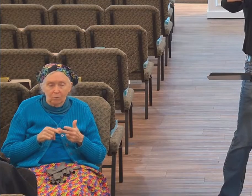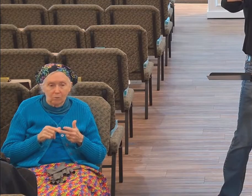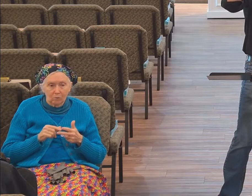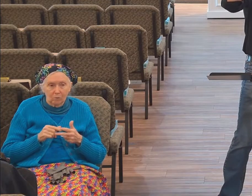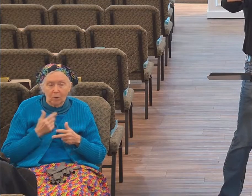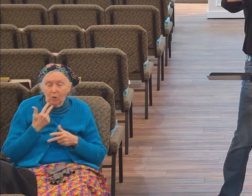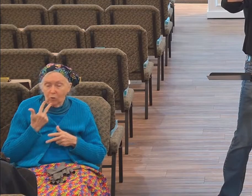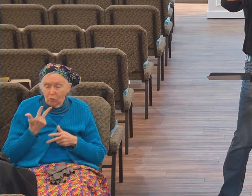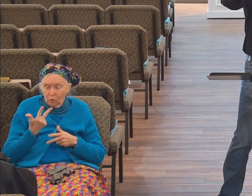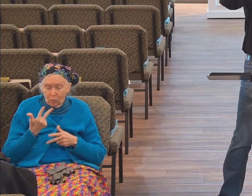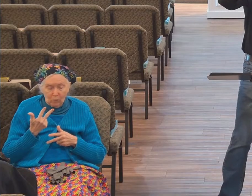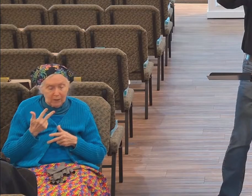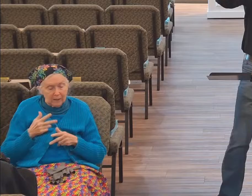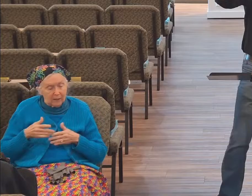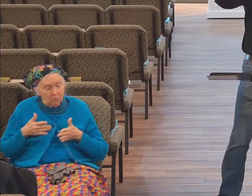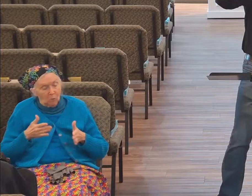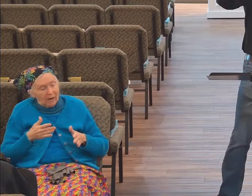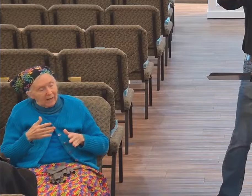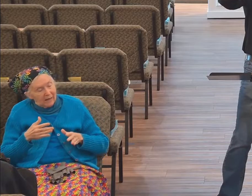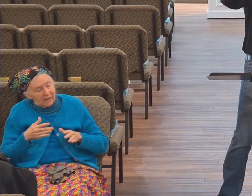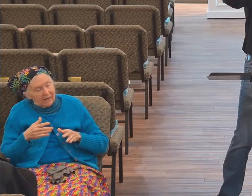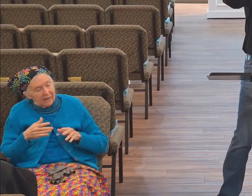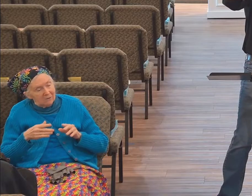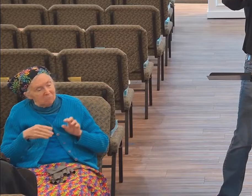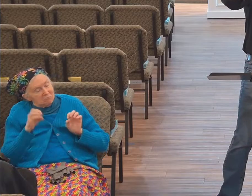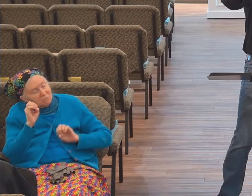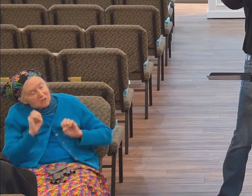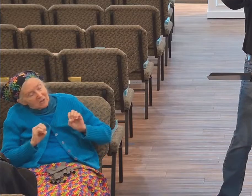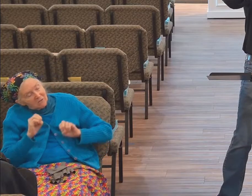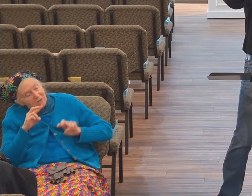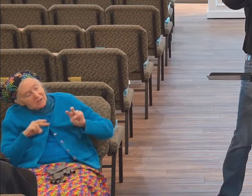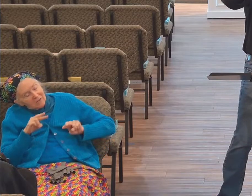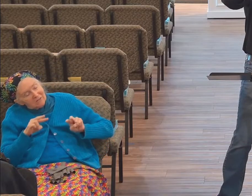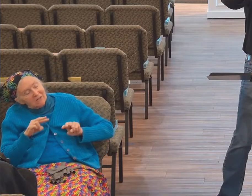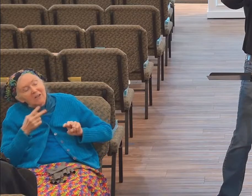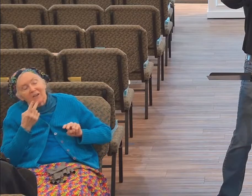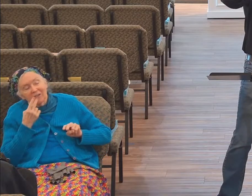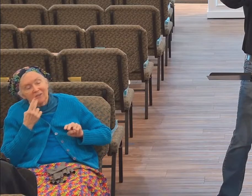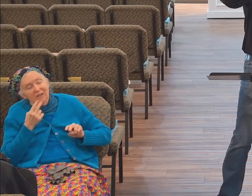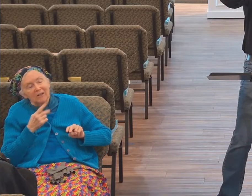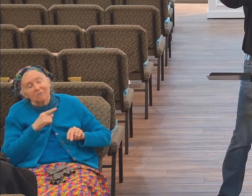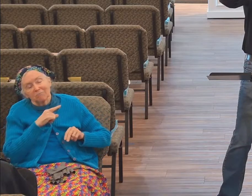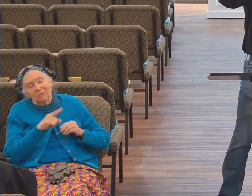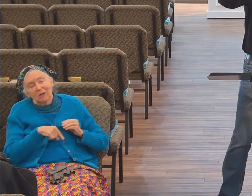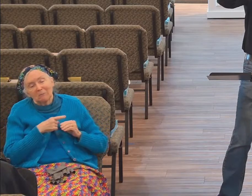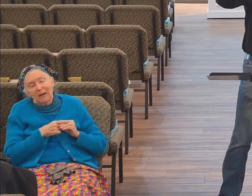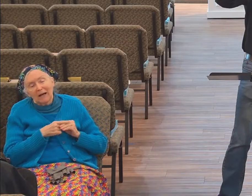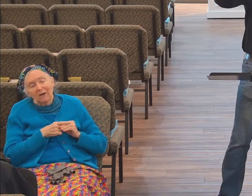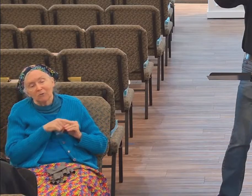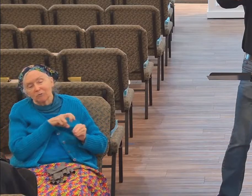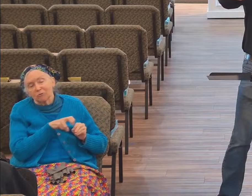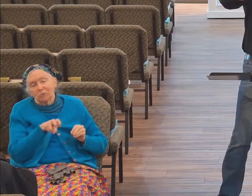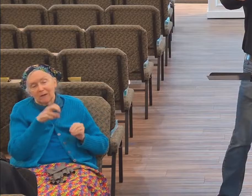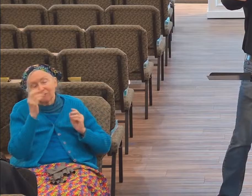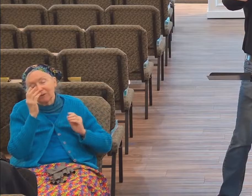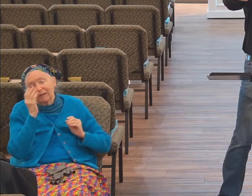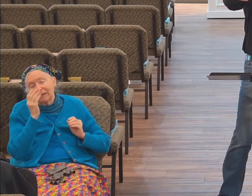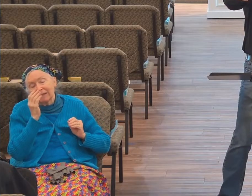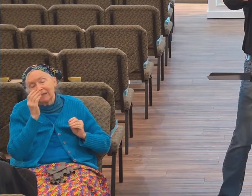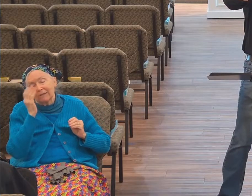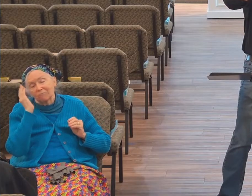3 evaluations, 3 claims oftentimes made against people like him and others. What are the 3 words he used? Verse 3.